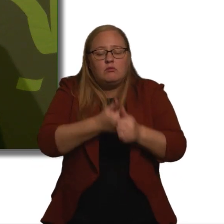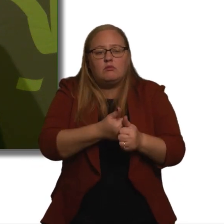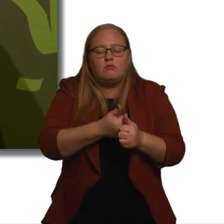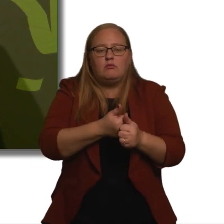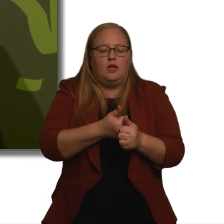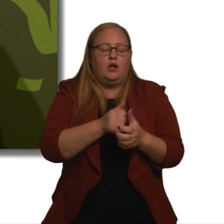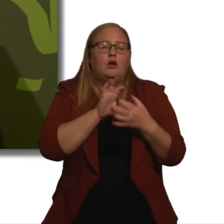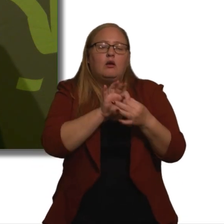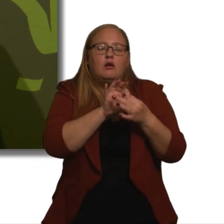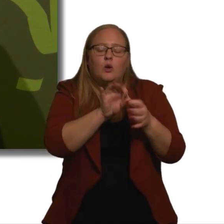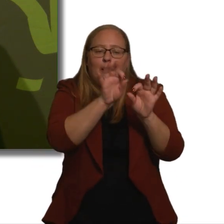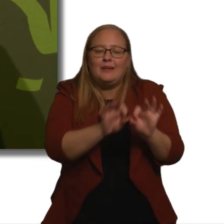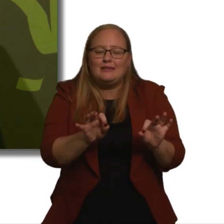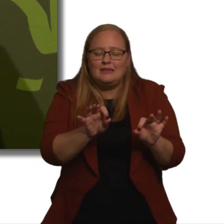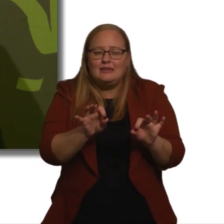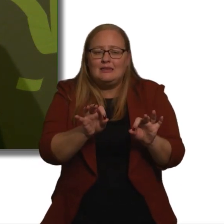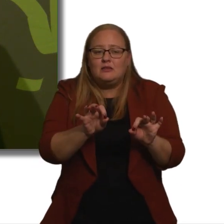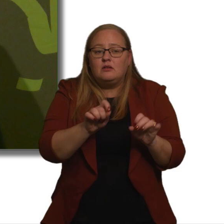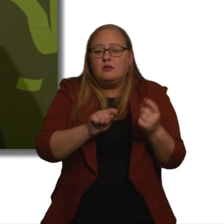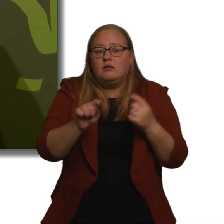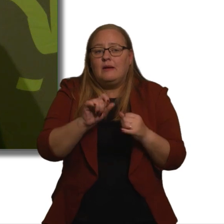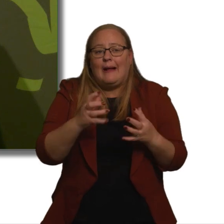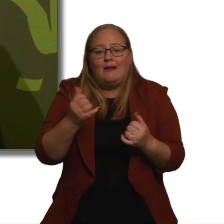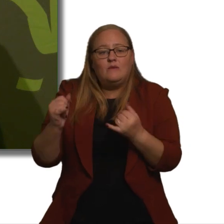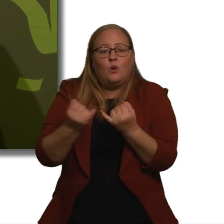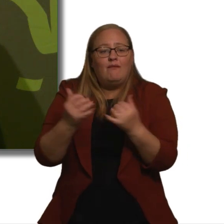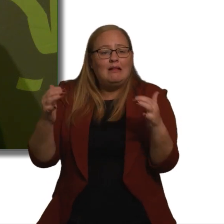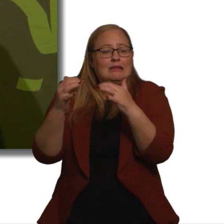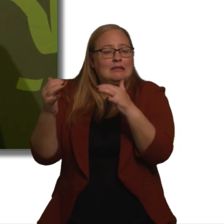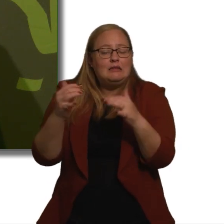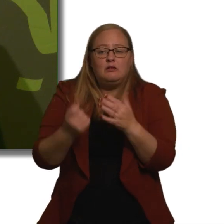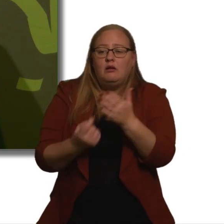cooperation in countries impacted by conflict.